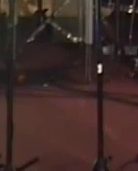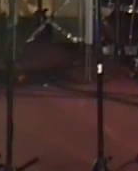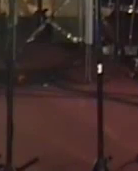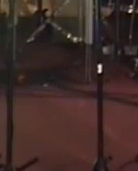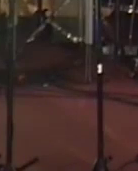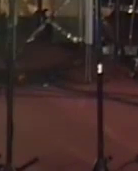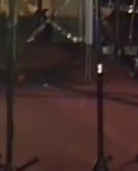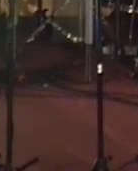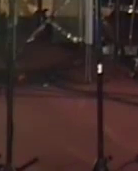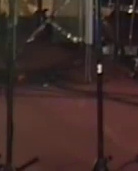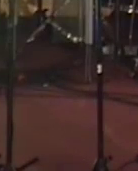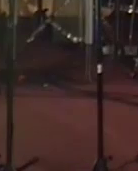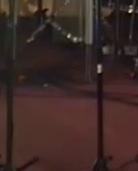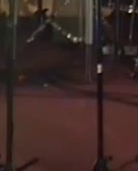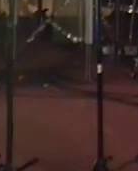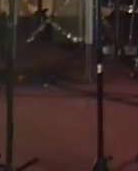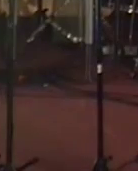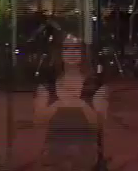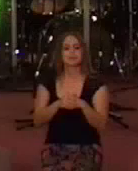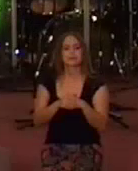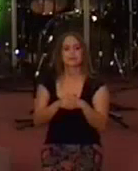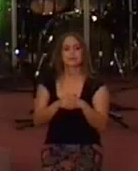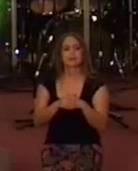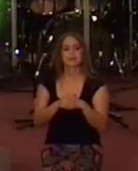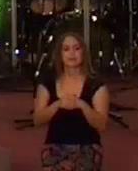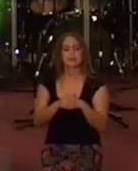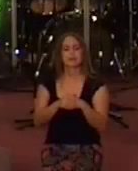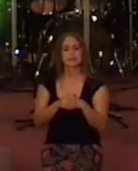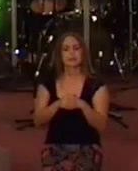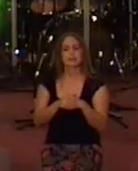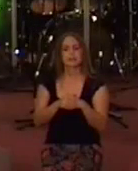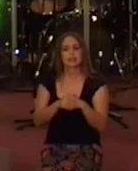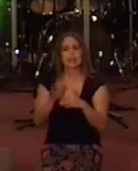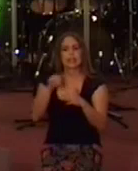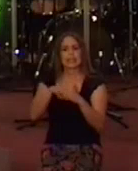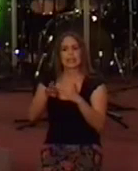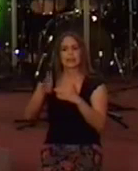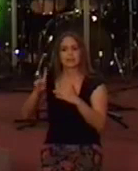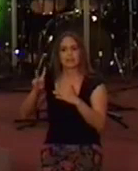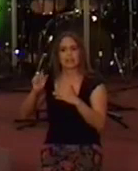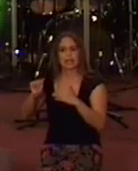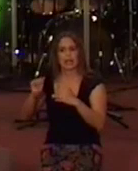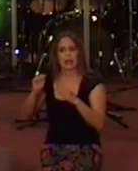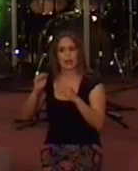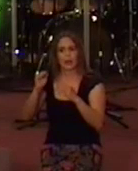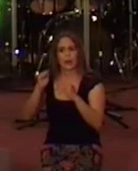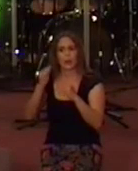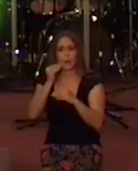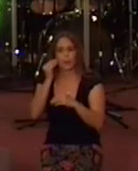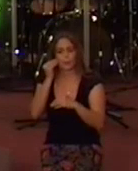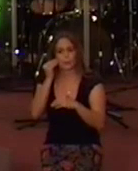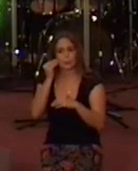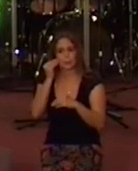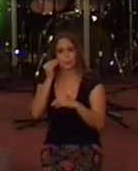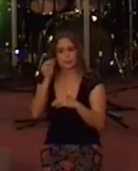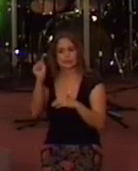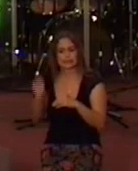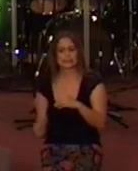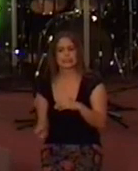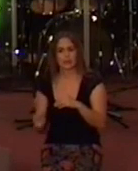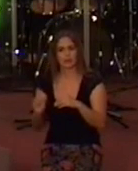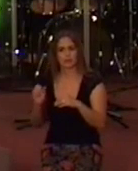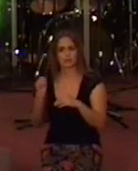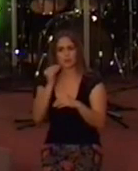problems. He checked in to a VA home about an hour south of our hometown.